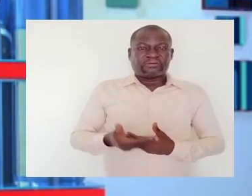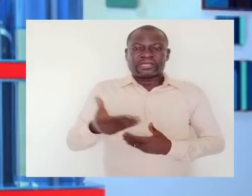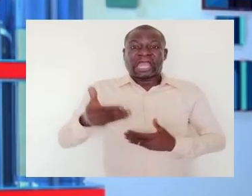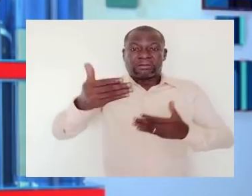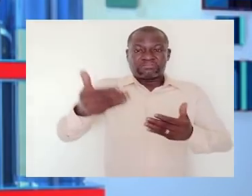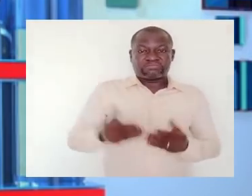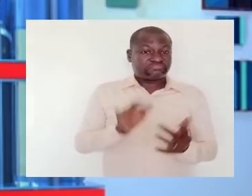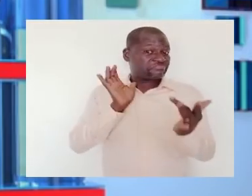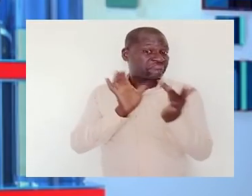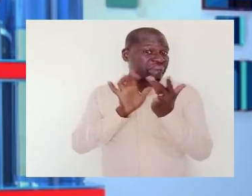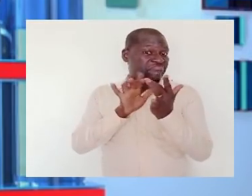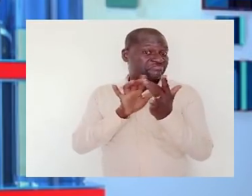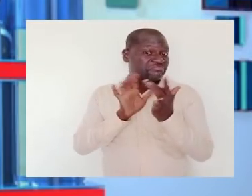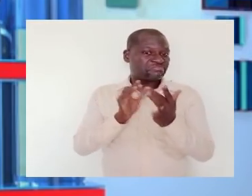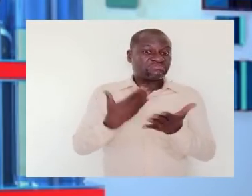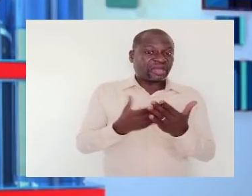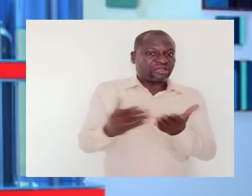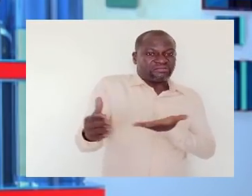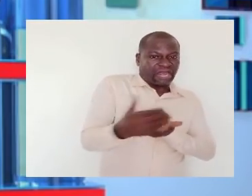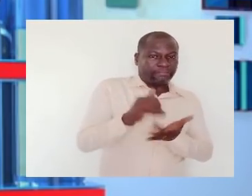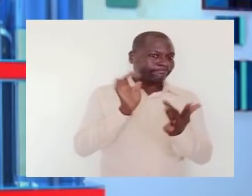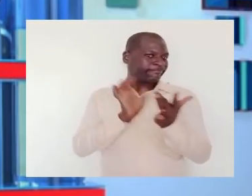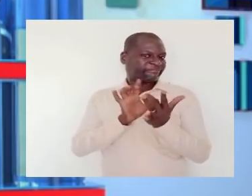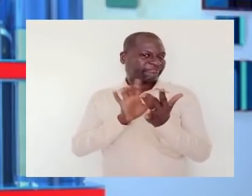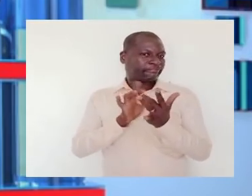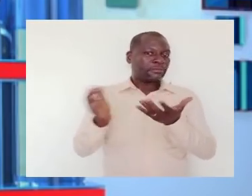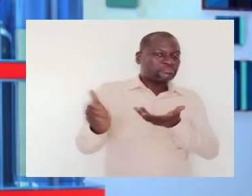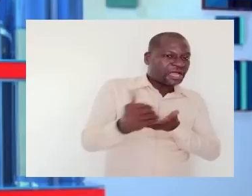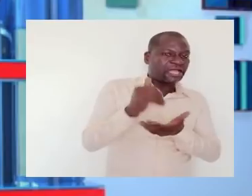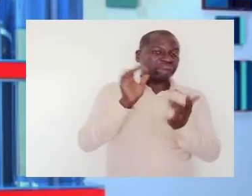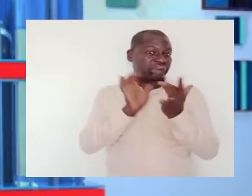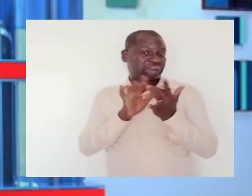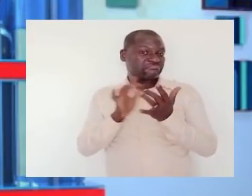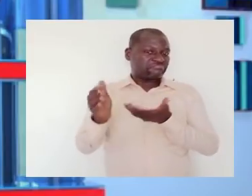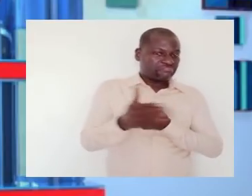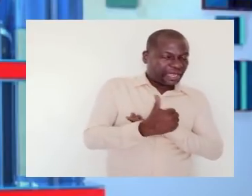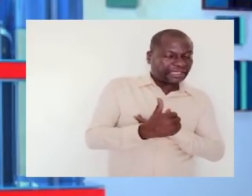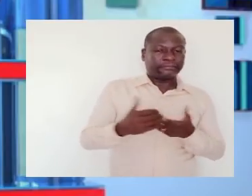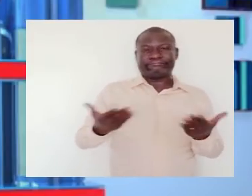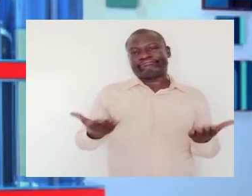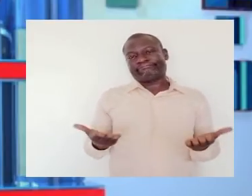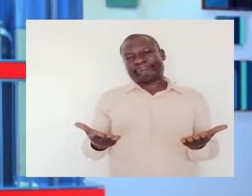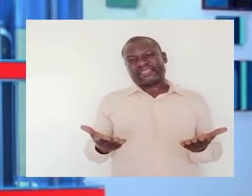benada metena city e obi asem enya bosonsom ani ewo efiada fofie